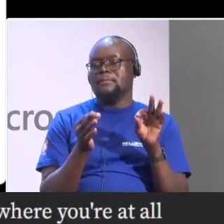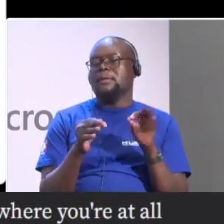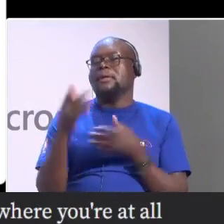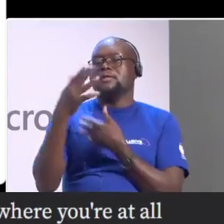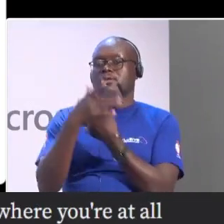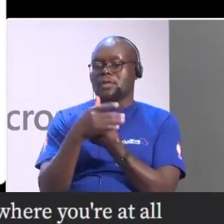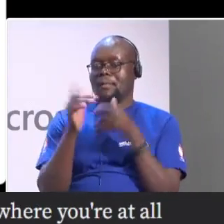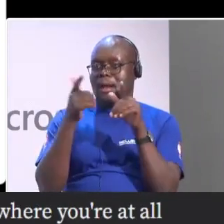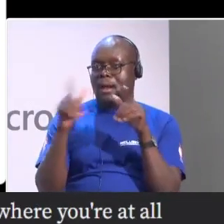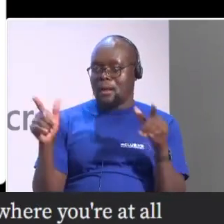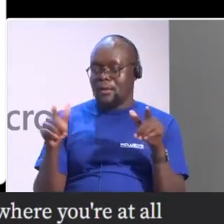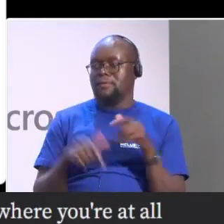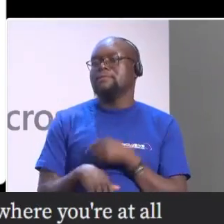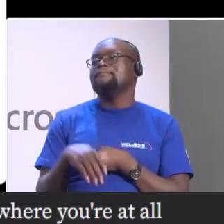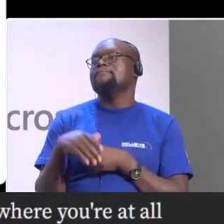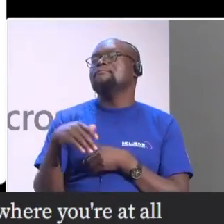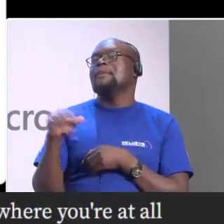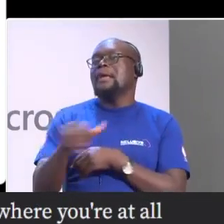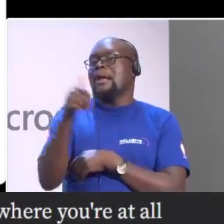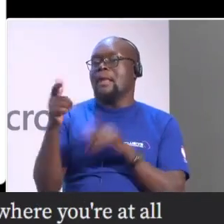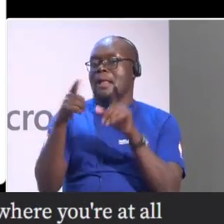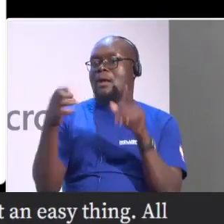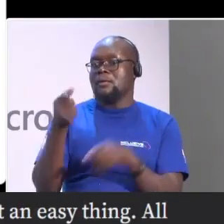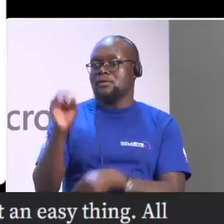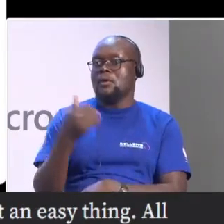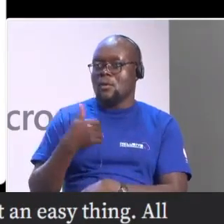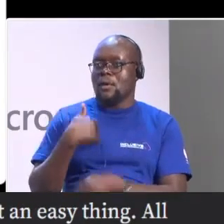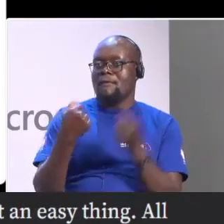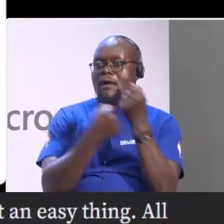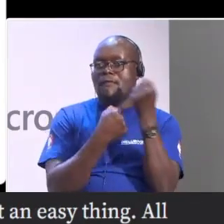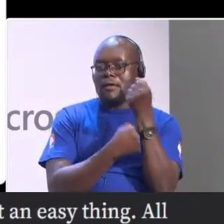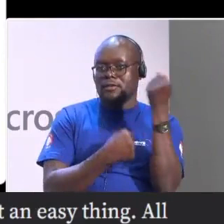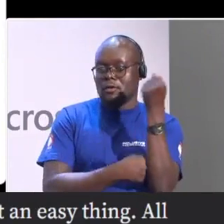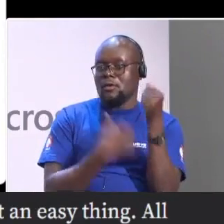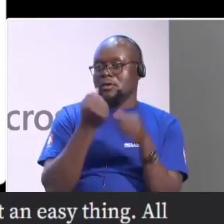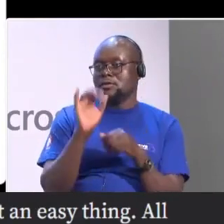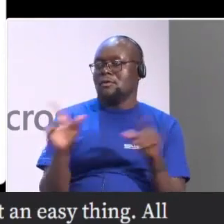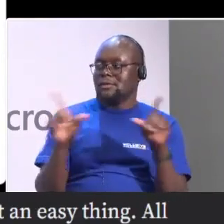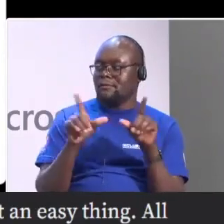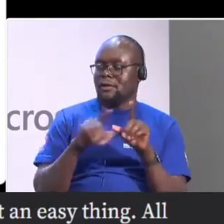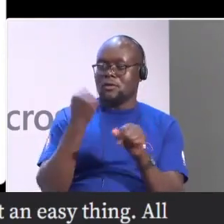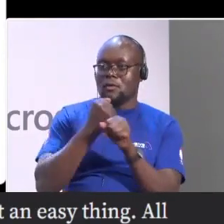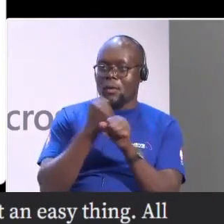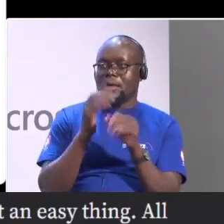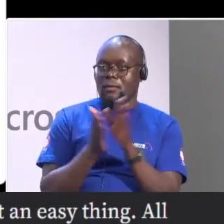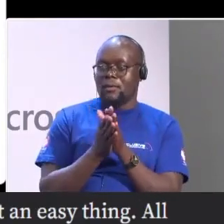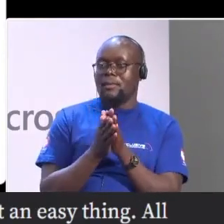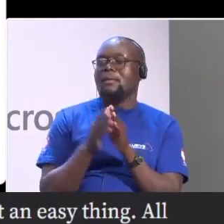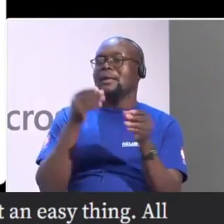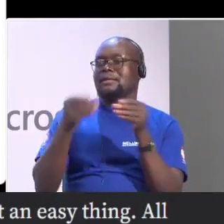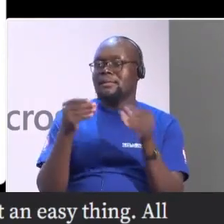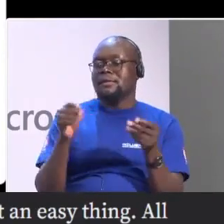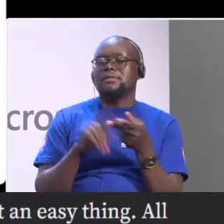German, our CPAC, and our WAS. So we have a foundation certification that deals with what is disability, what